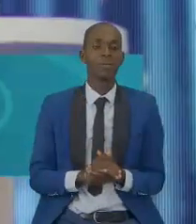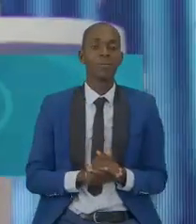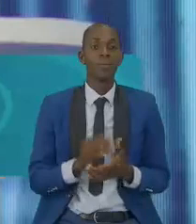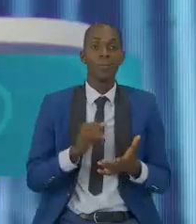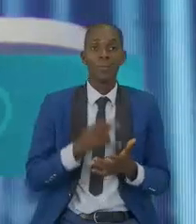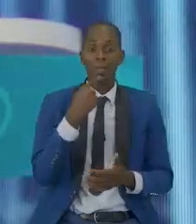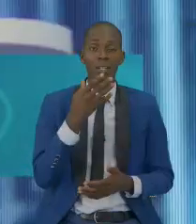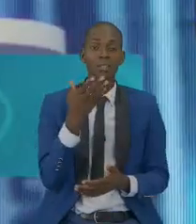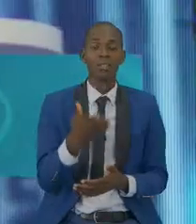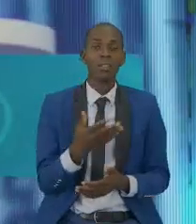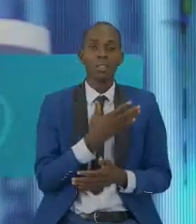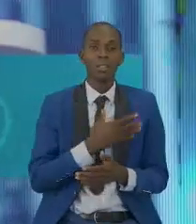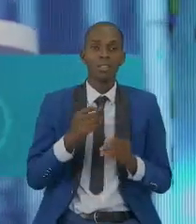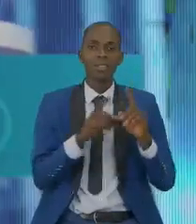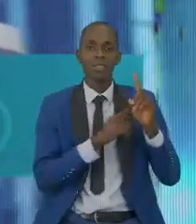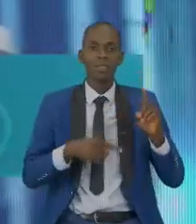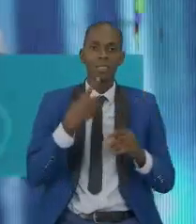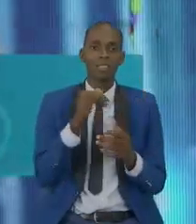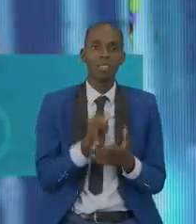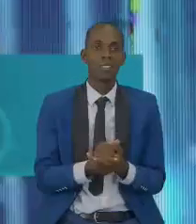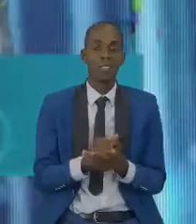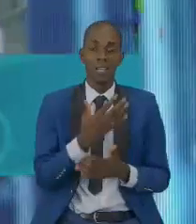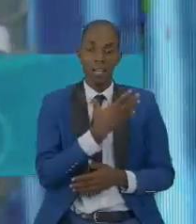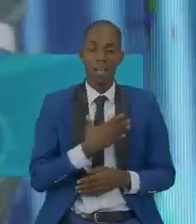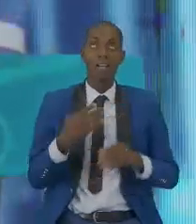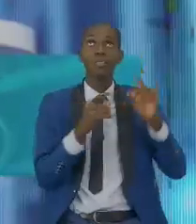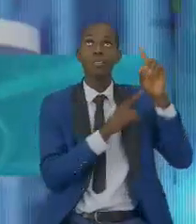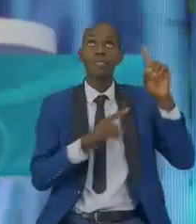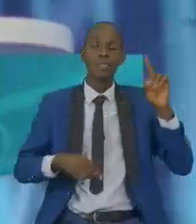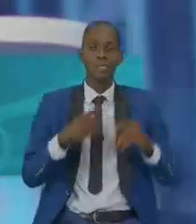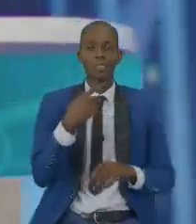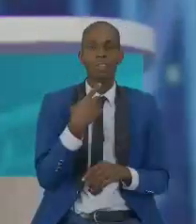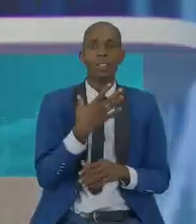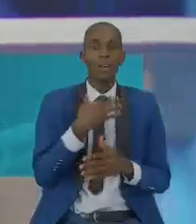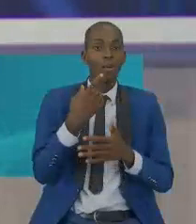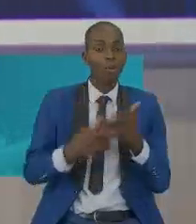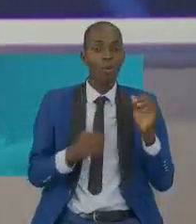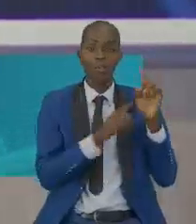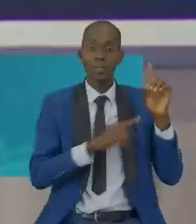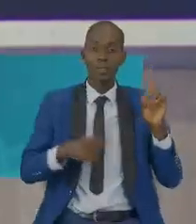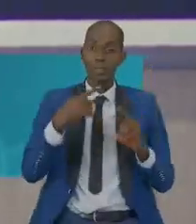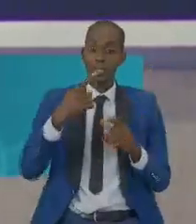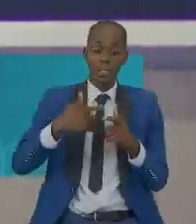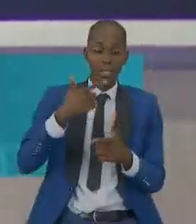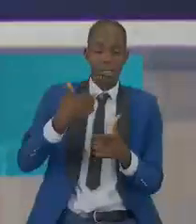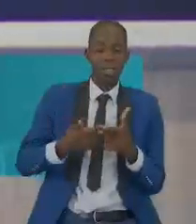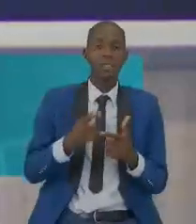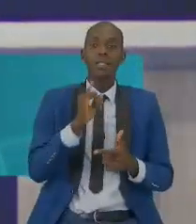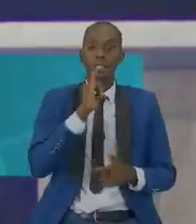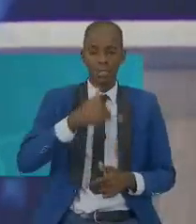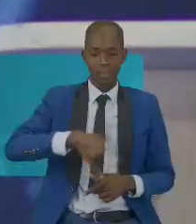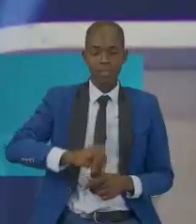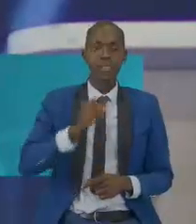says, and the Lord said, and the Lord said, and what the Lord said then is still